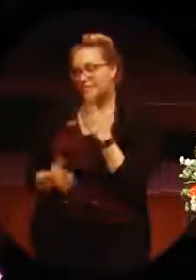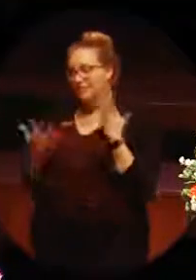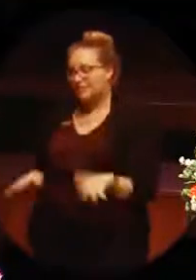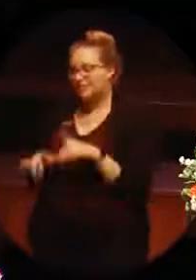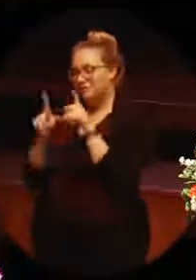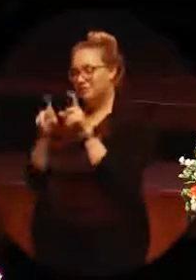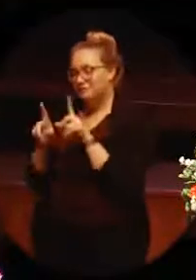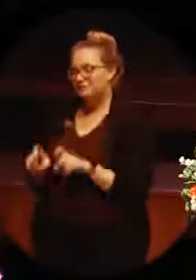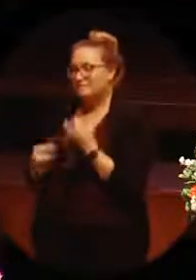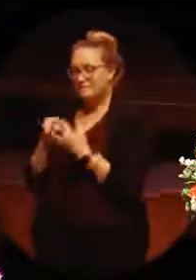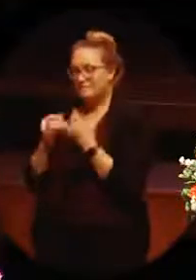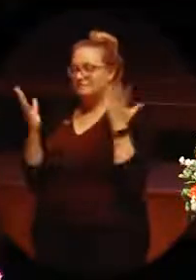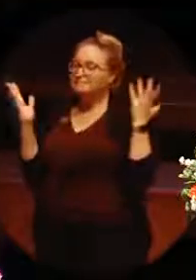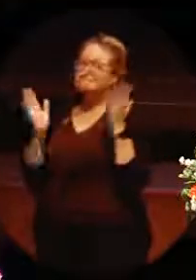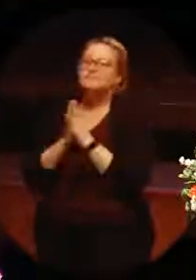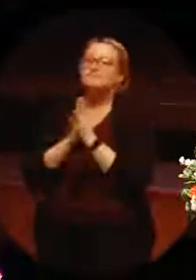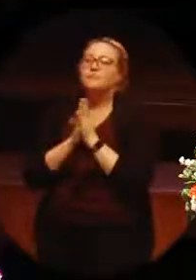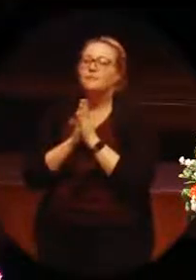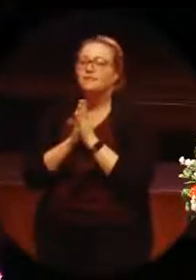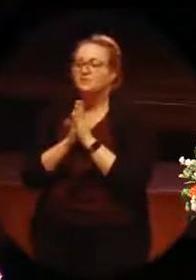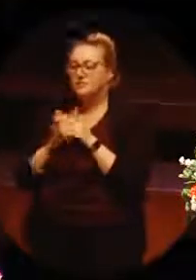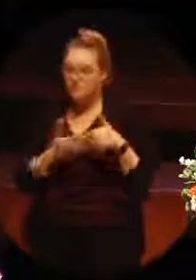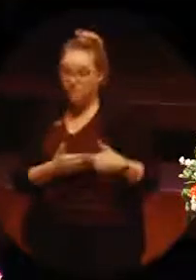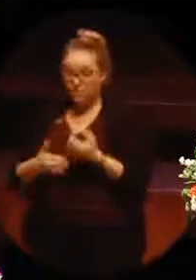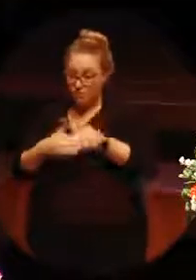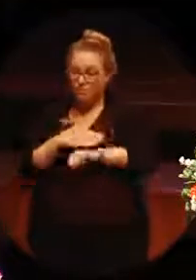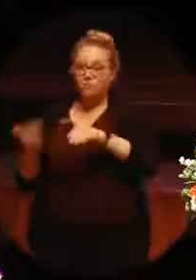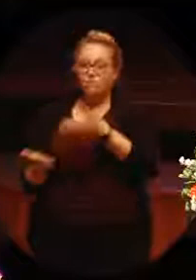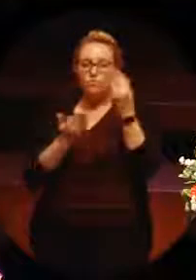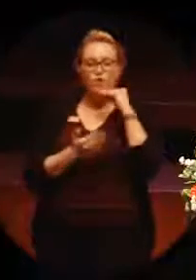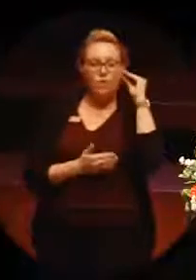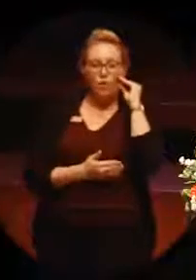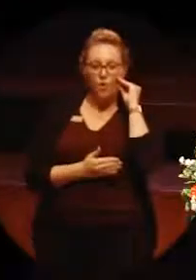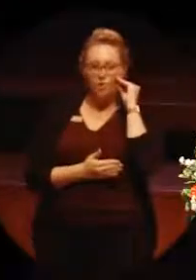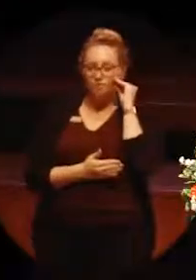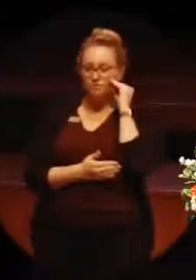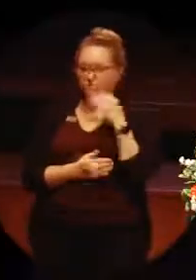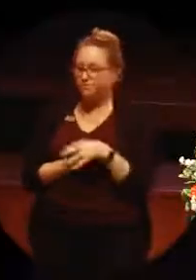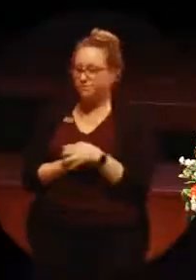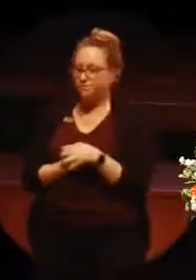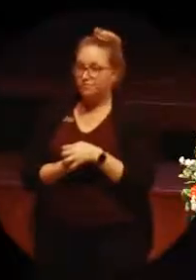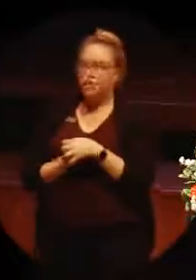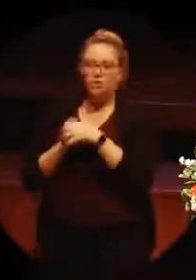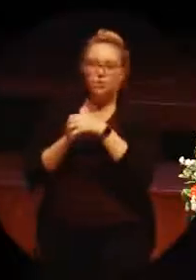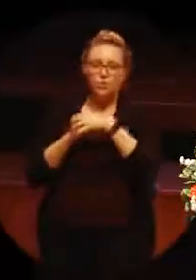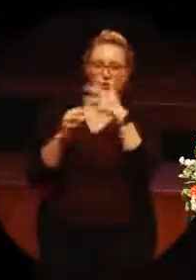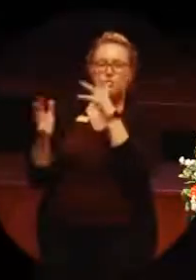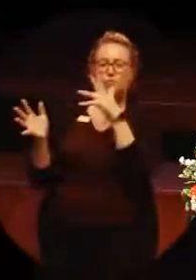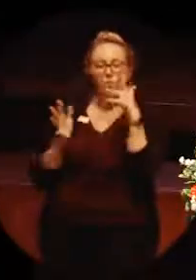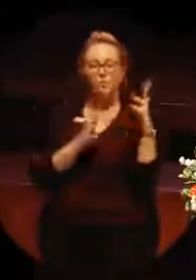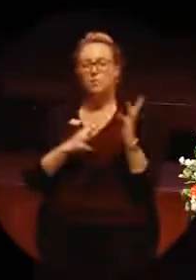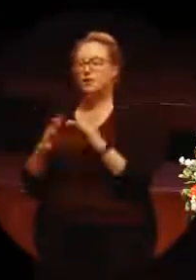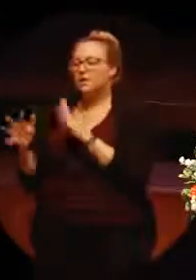my final exam. And when we brought him home, there's what's called a Chinook. It's a real warm wind combined with